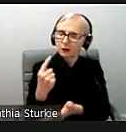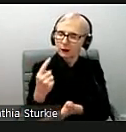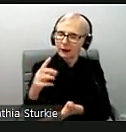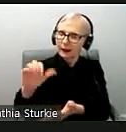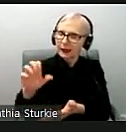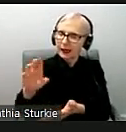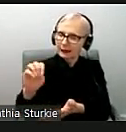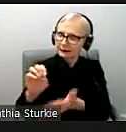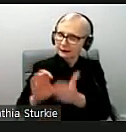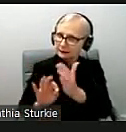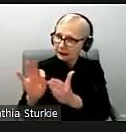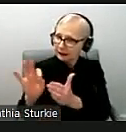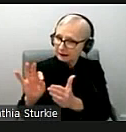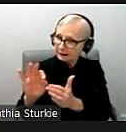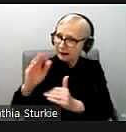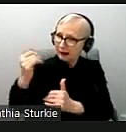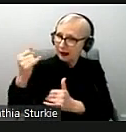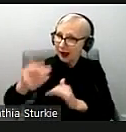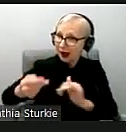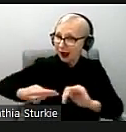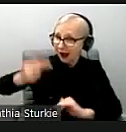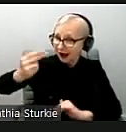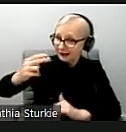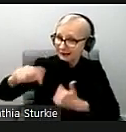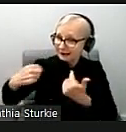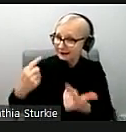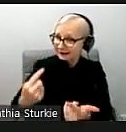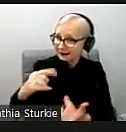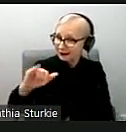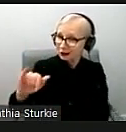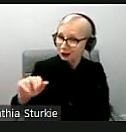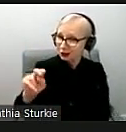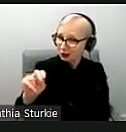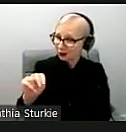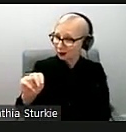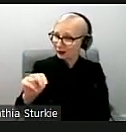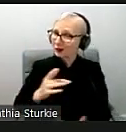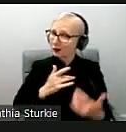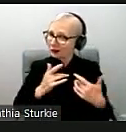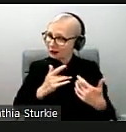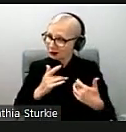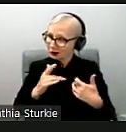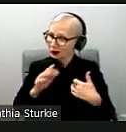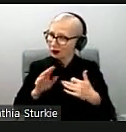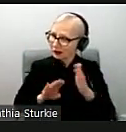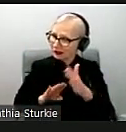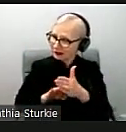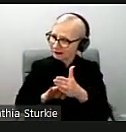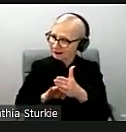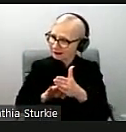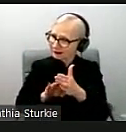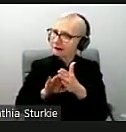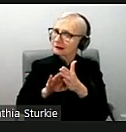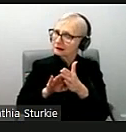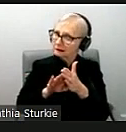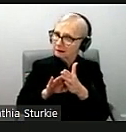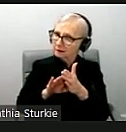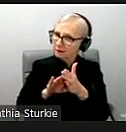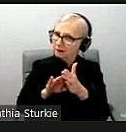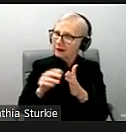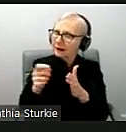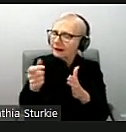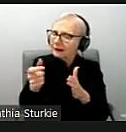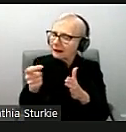we've seen since January. So certainly concerning trends that we're seeing here in the state right now. Perhaps a little bit